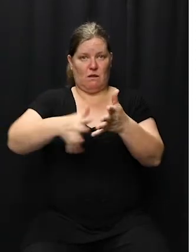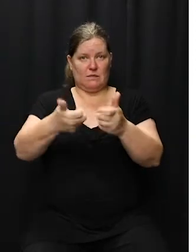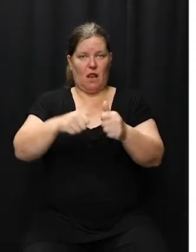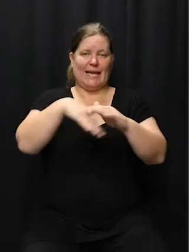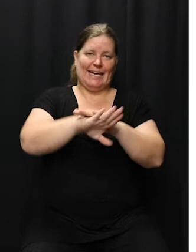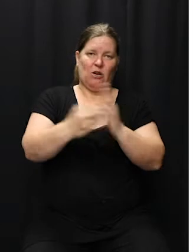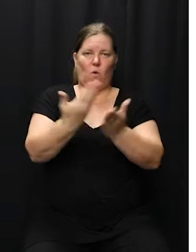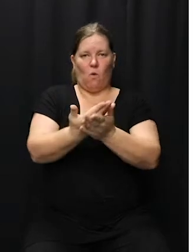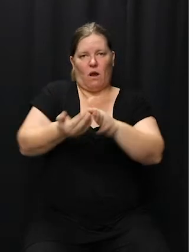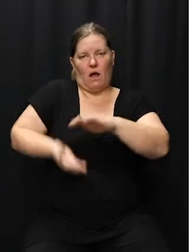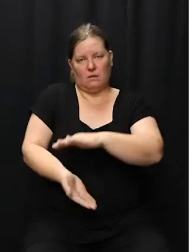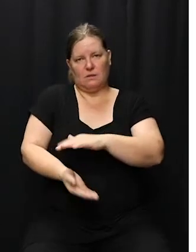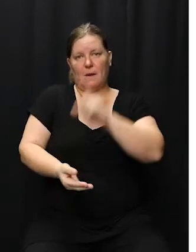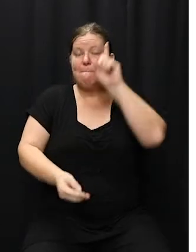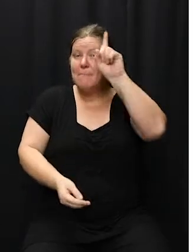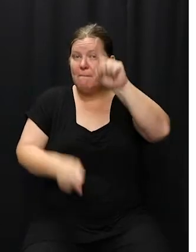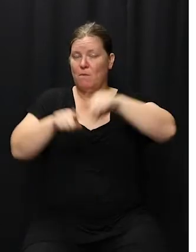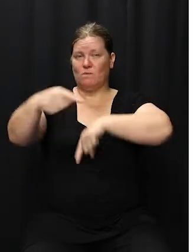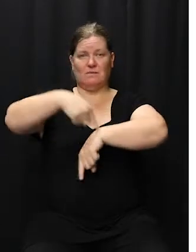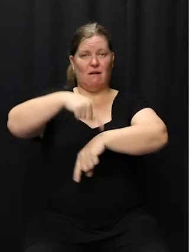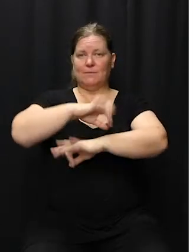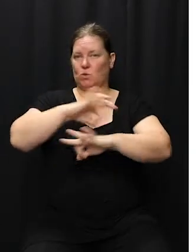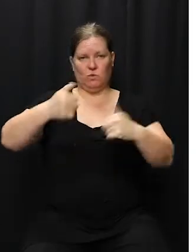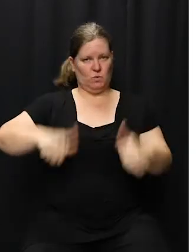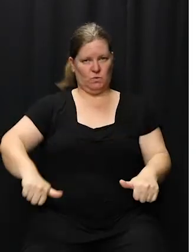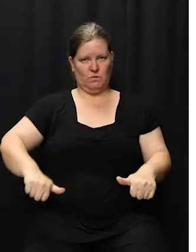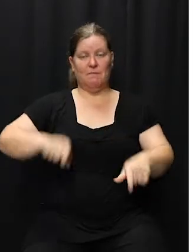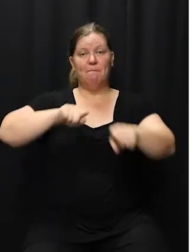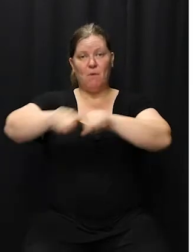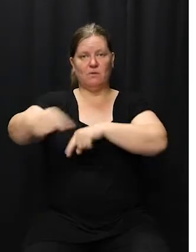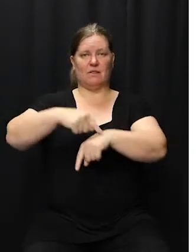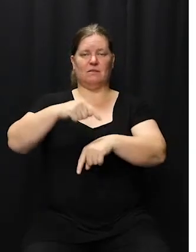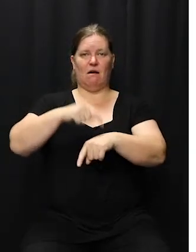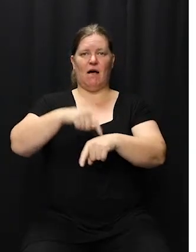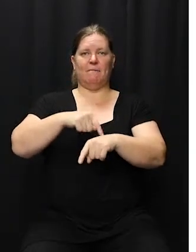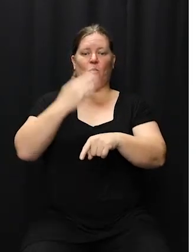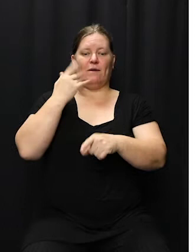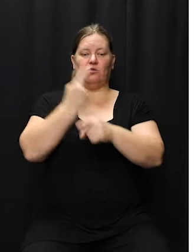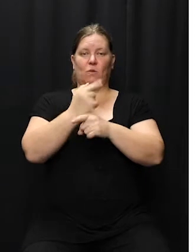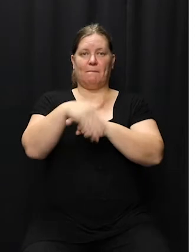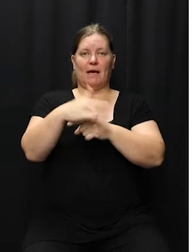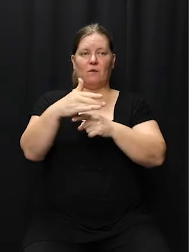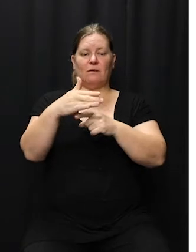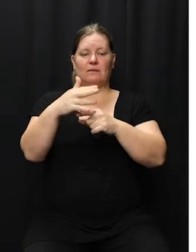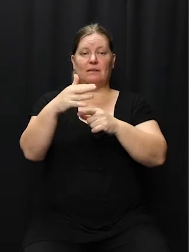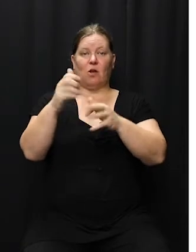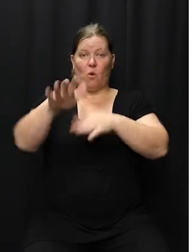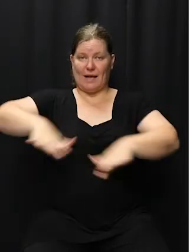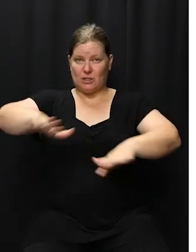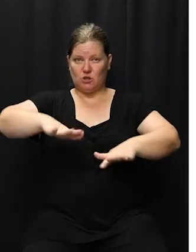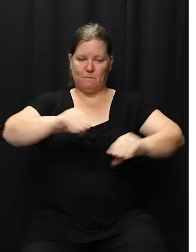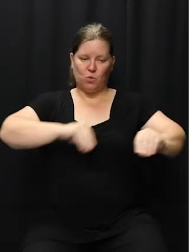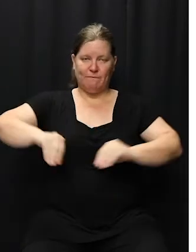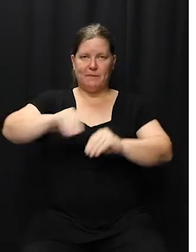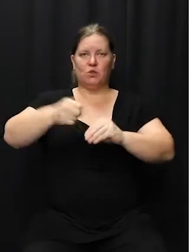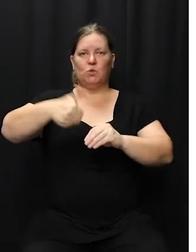the spatial signs like in or on, but they're not used a lot of the time. Most of the time when people talk about location or movement, they're